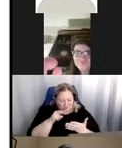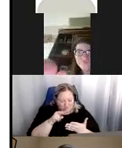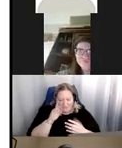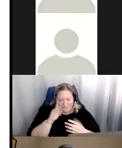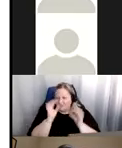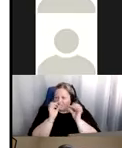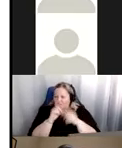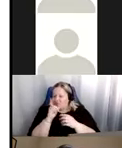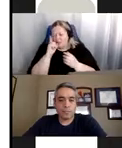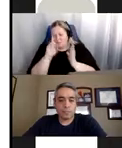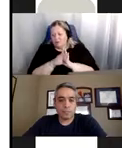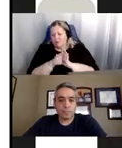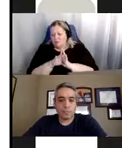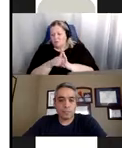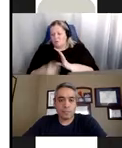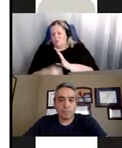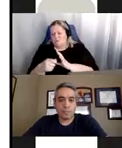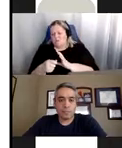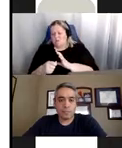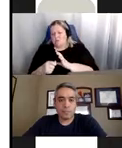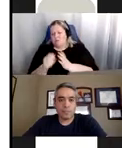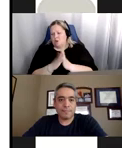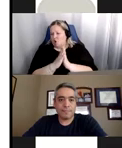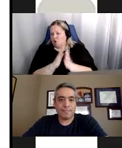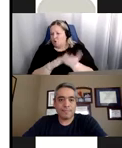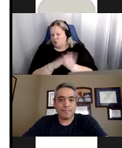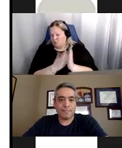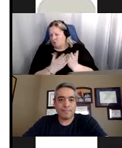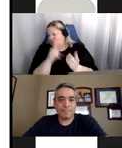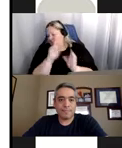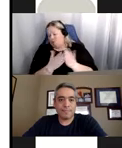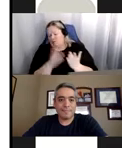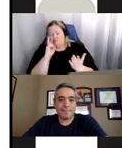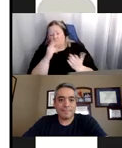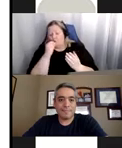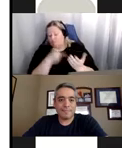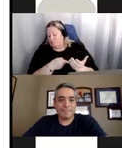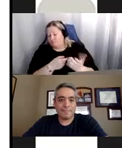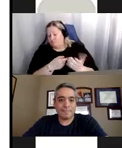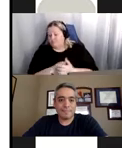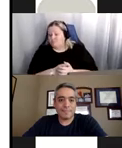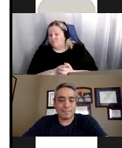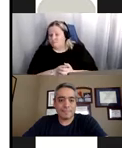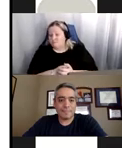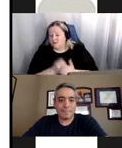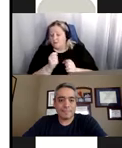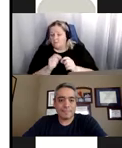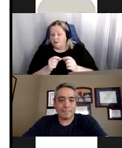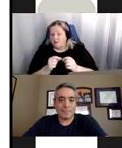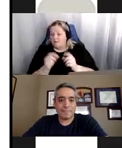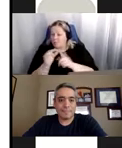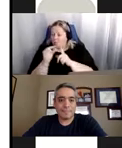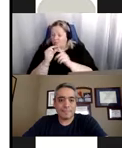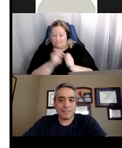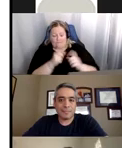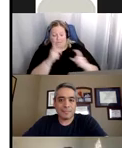in this picture, someone's just holding it up in front of like a cookbook, I think, or something that has food in it. And they are making the font bigger so